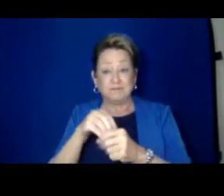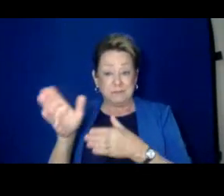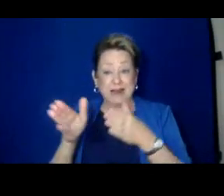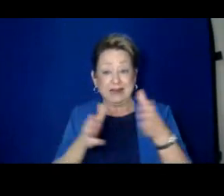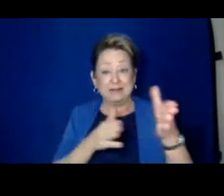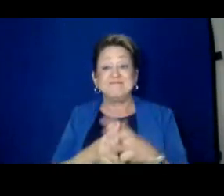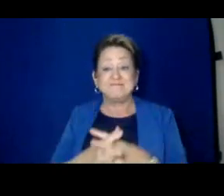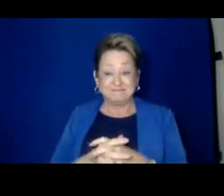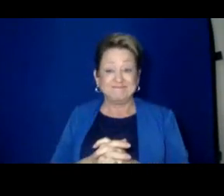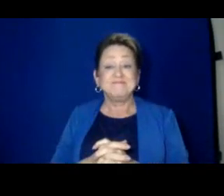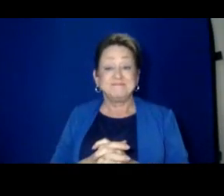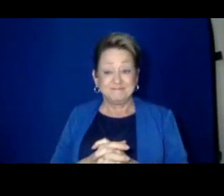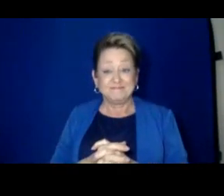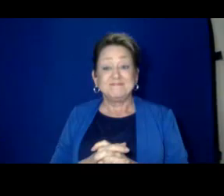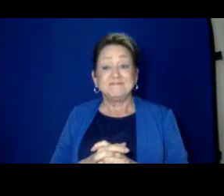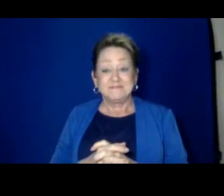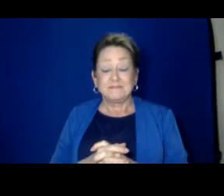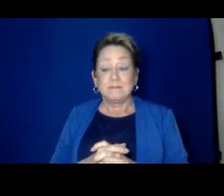involved.